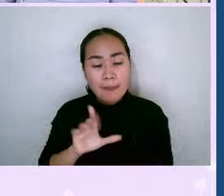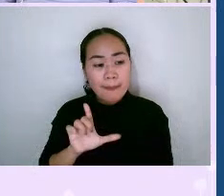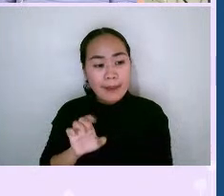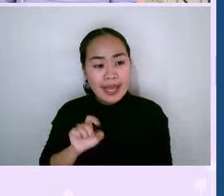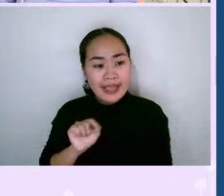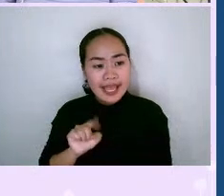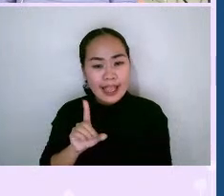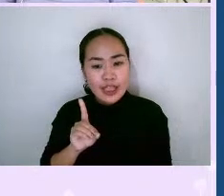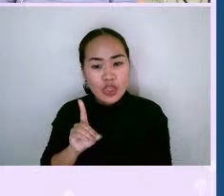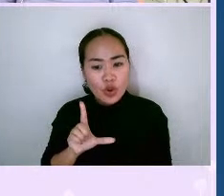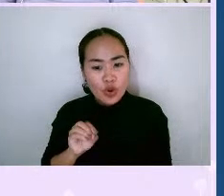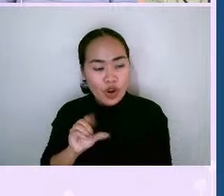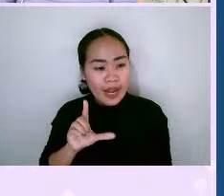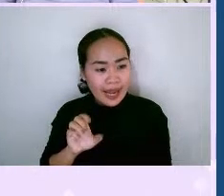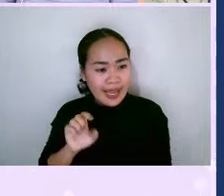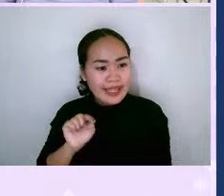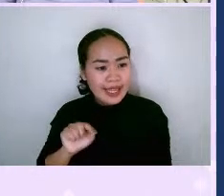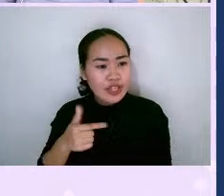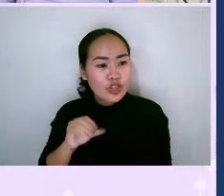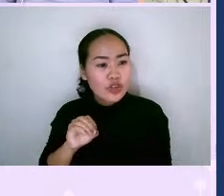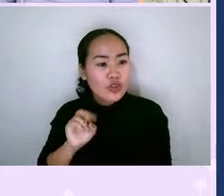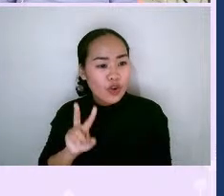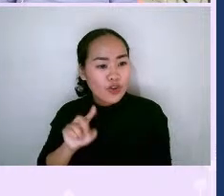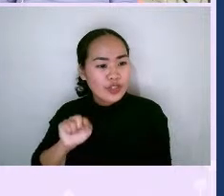ble.dole.gov.ph. Next,